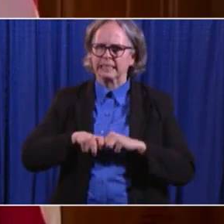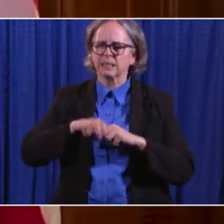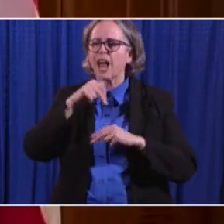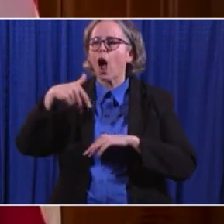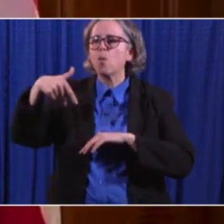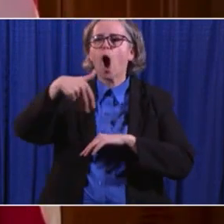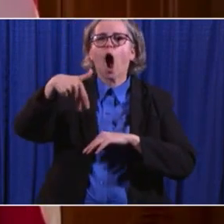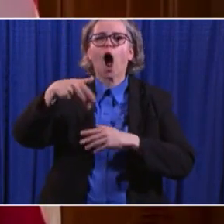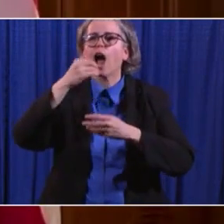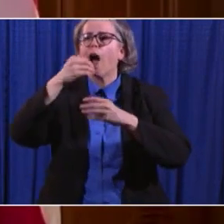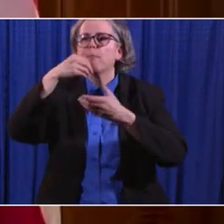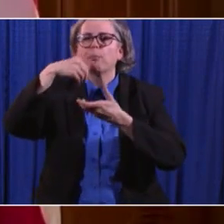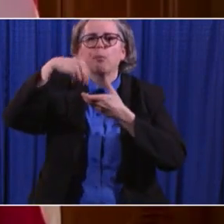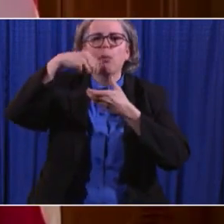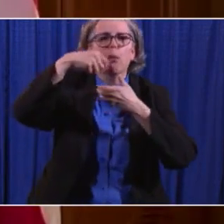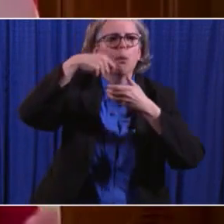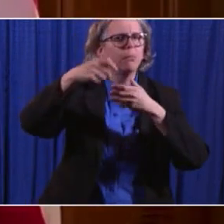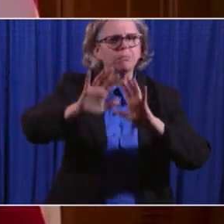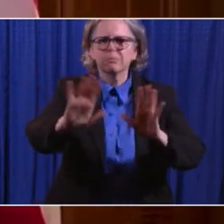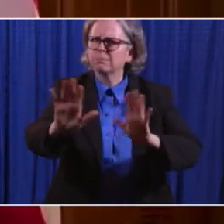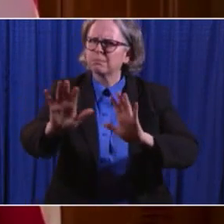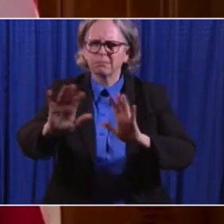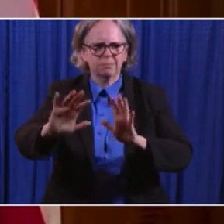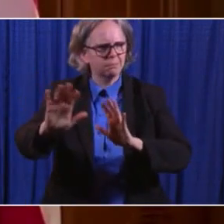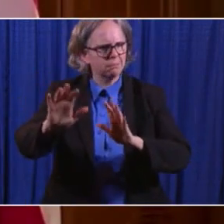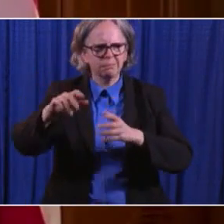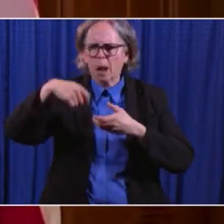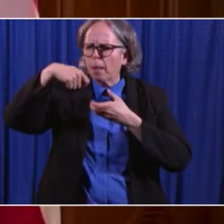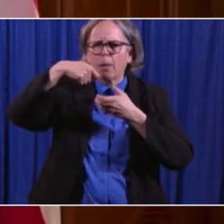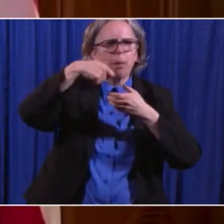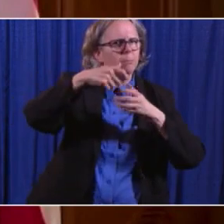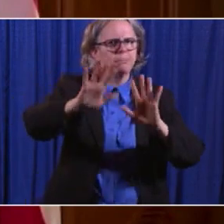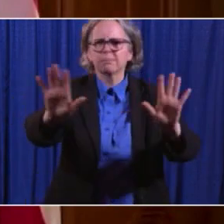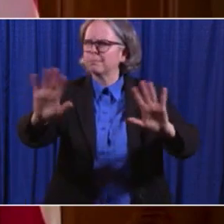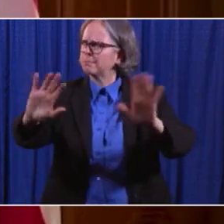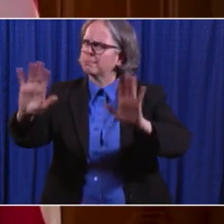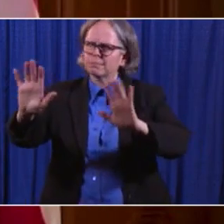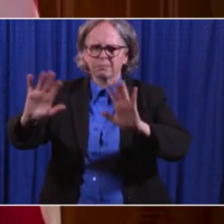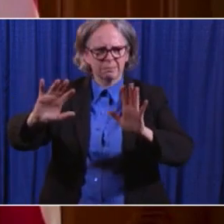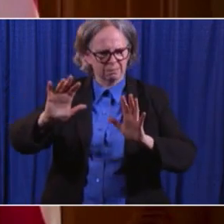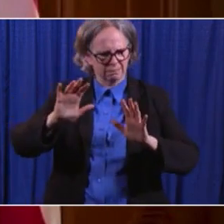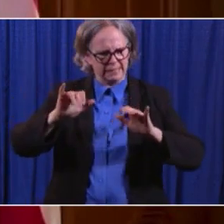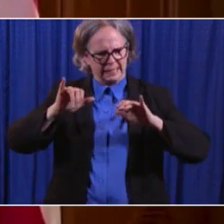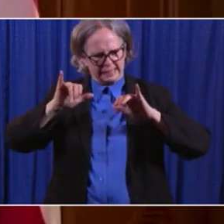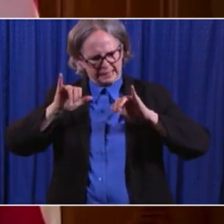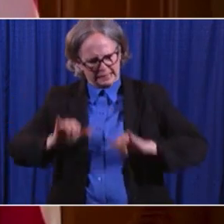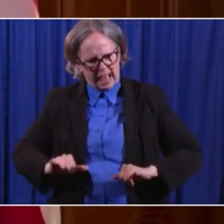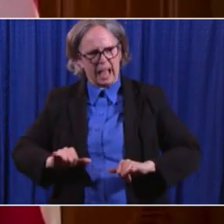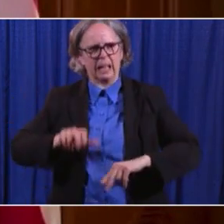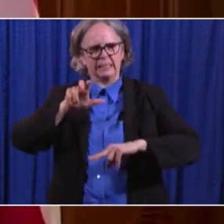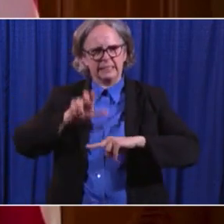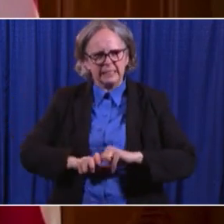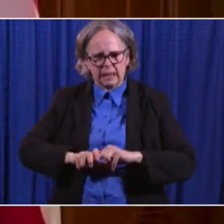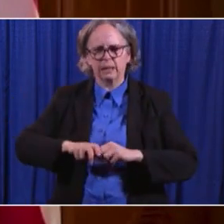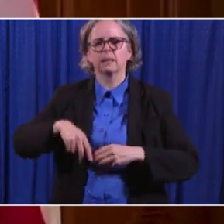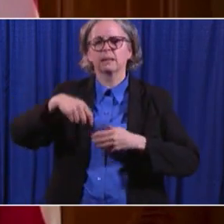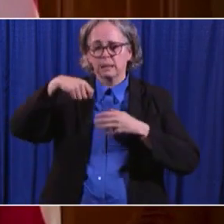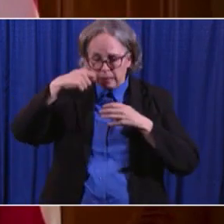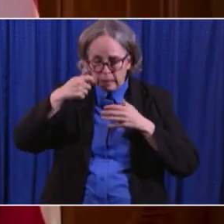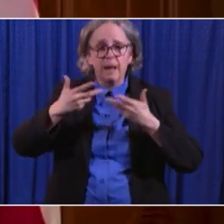But we ask people, don't walk around eating. Sit down, find a place. Just